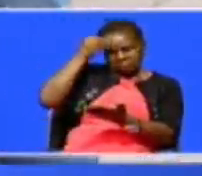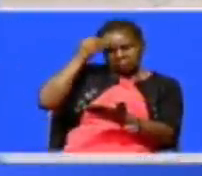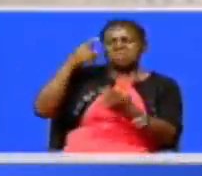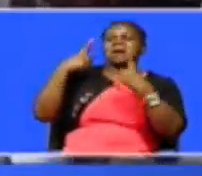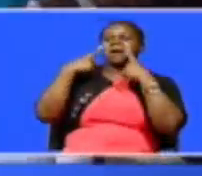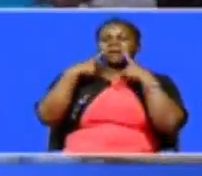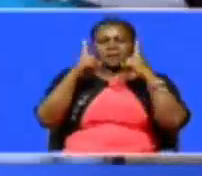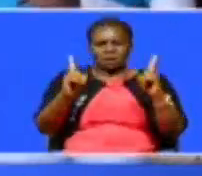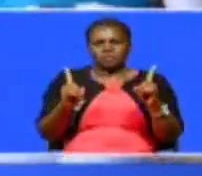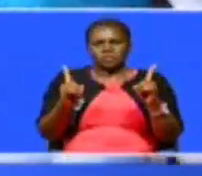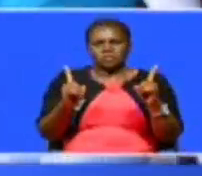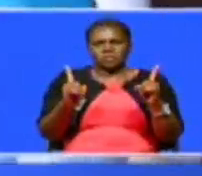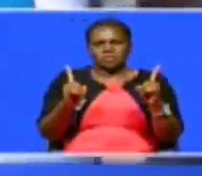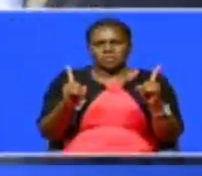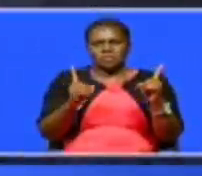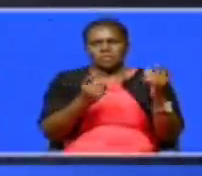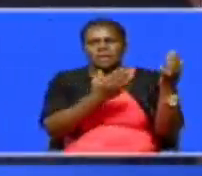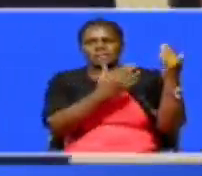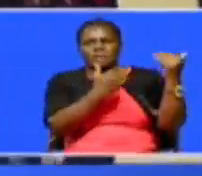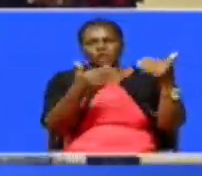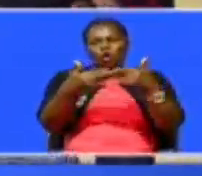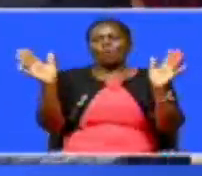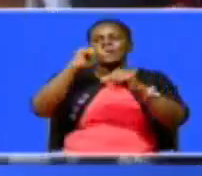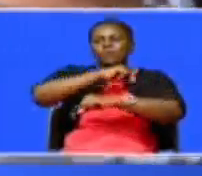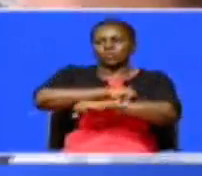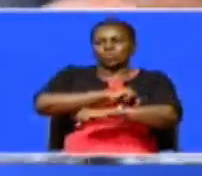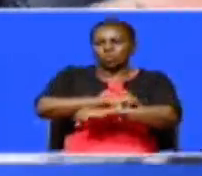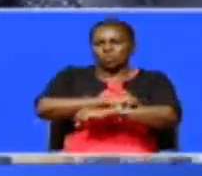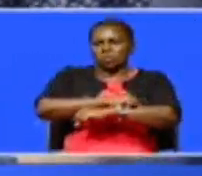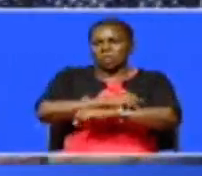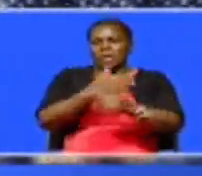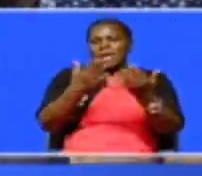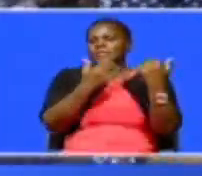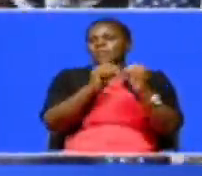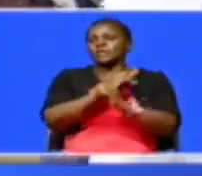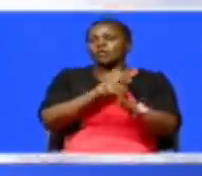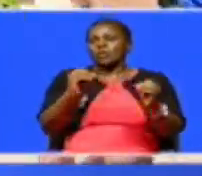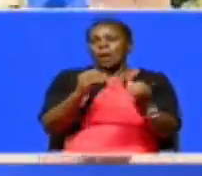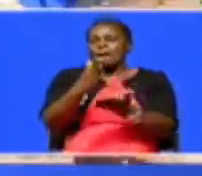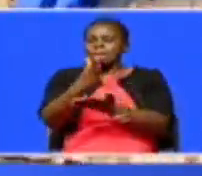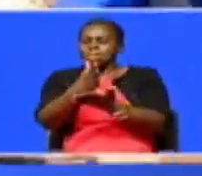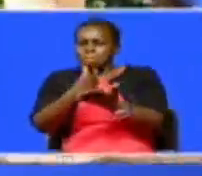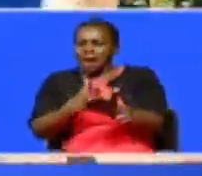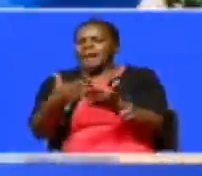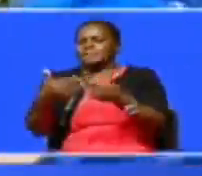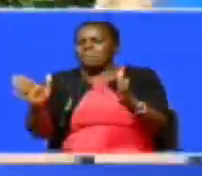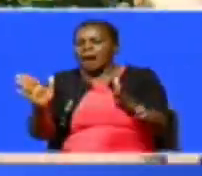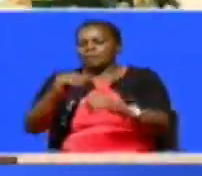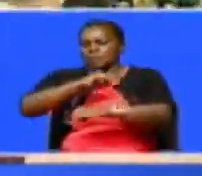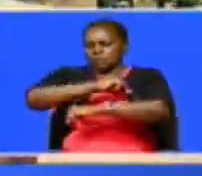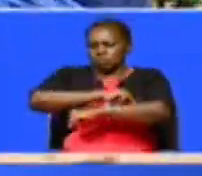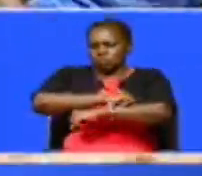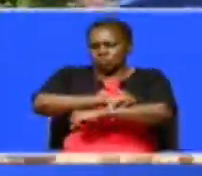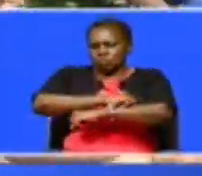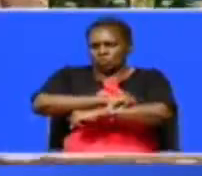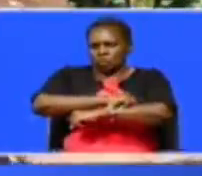a pronouncement befitting the expectations. The least they expected was a partial and first reopening of primary and secondary